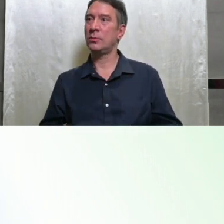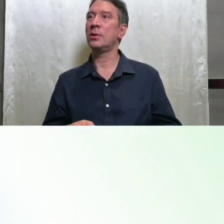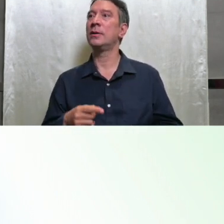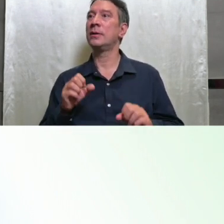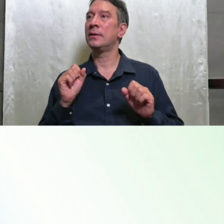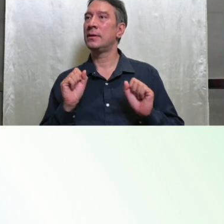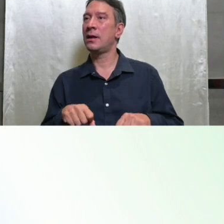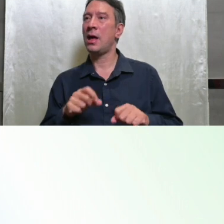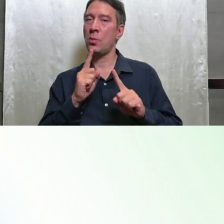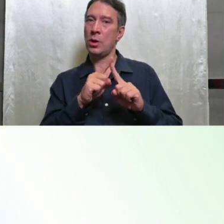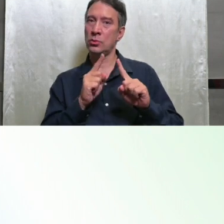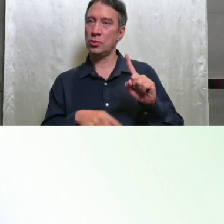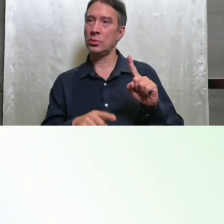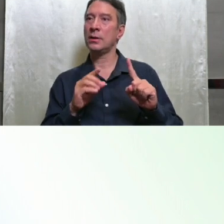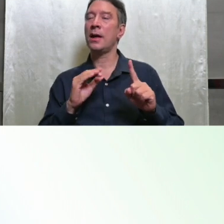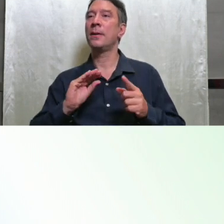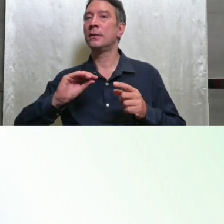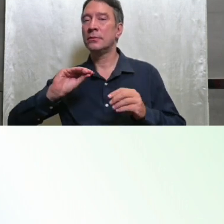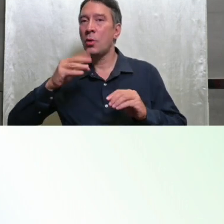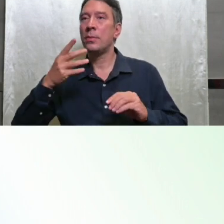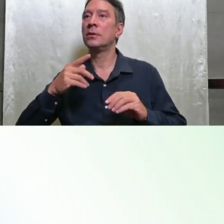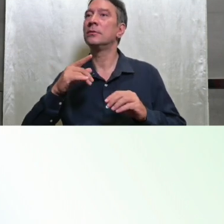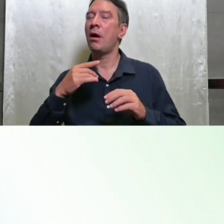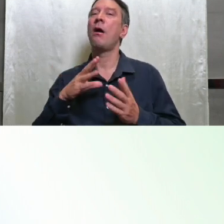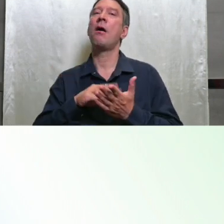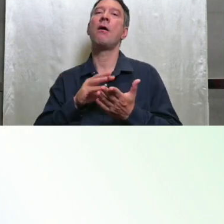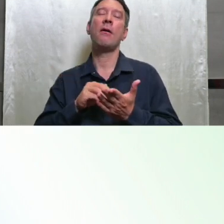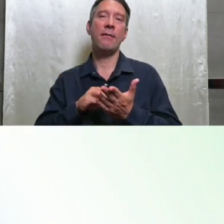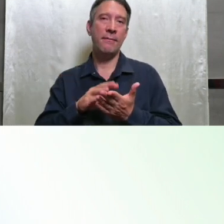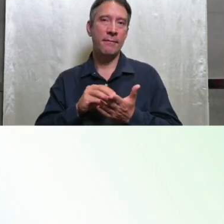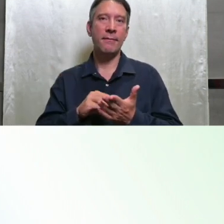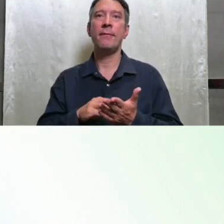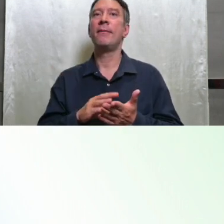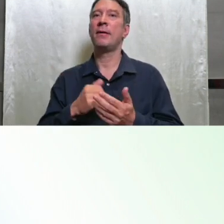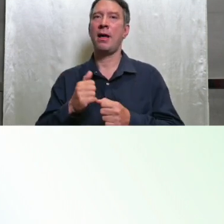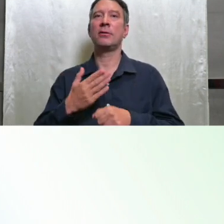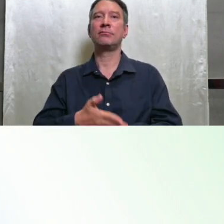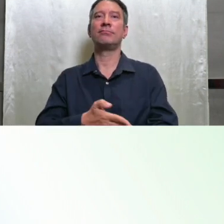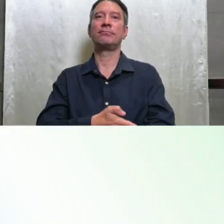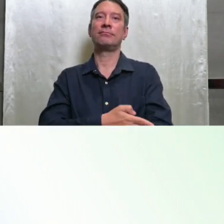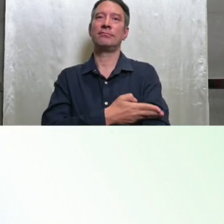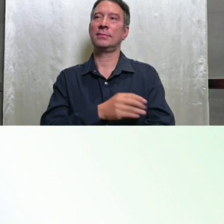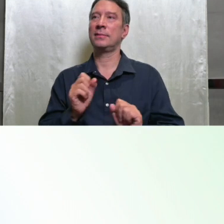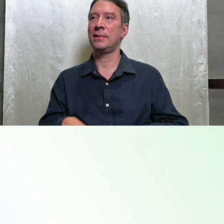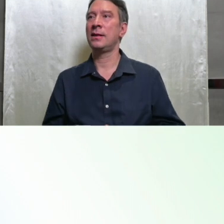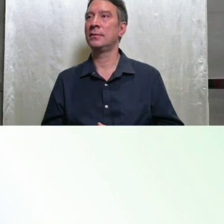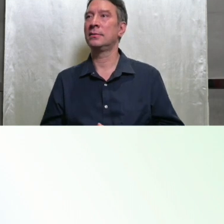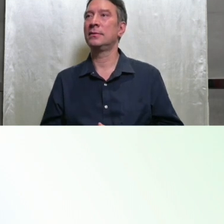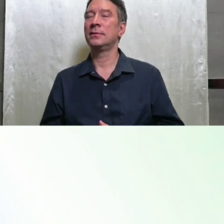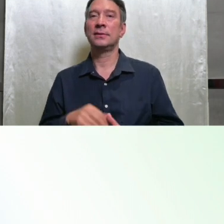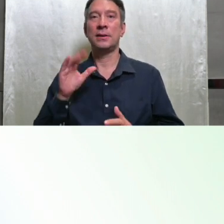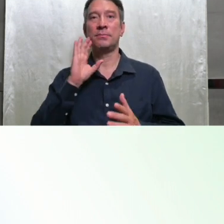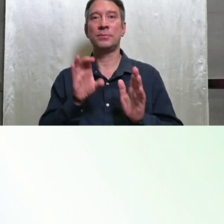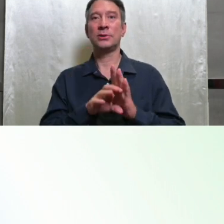So this is just a snapshot of what these badges can look like. So if I were a high school student, I would probably just take